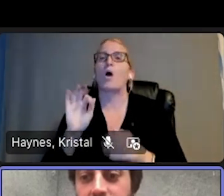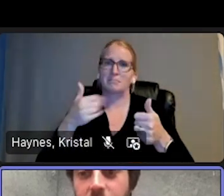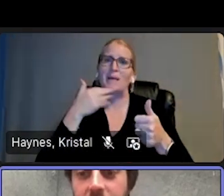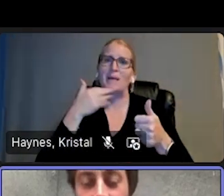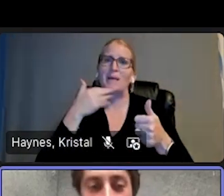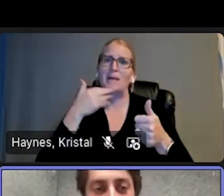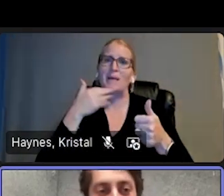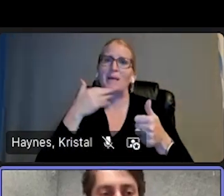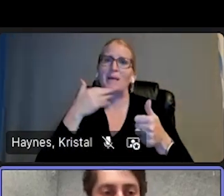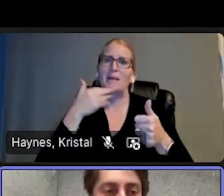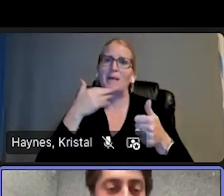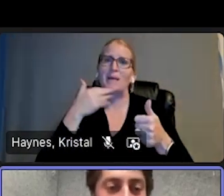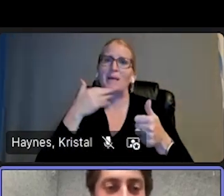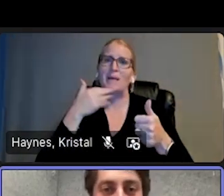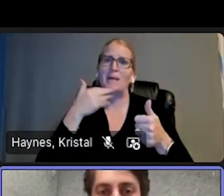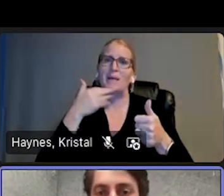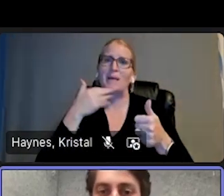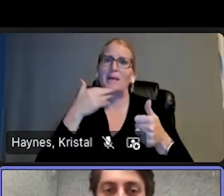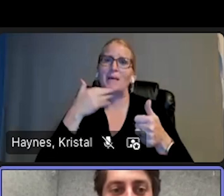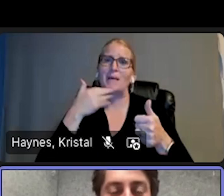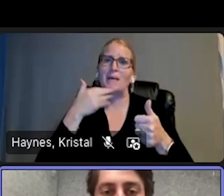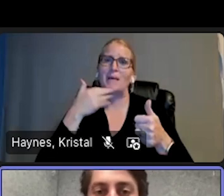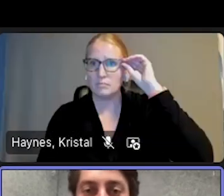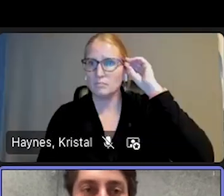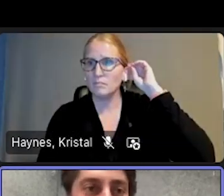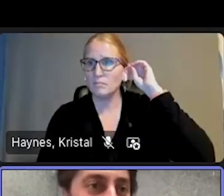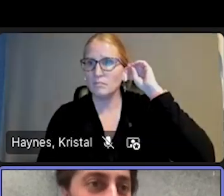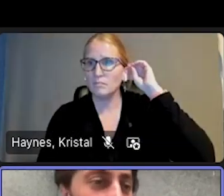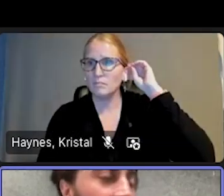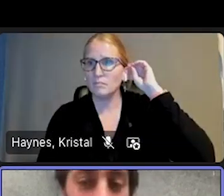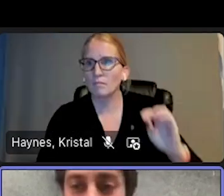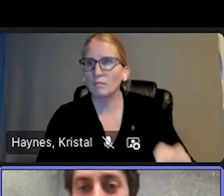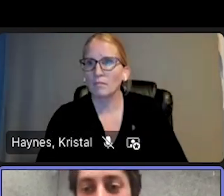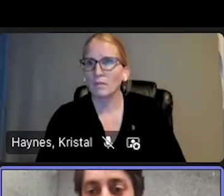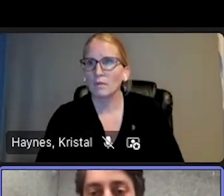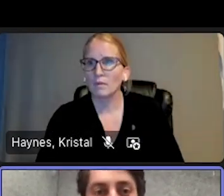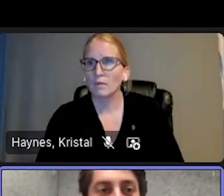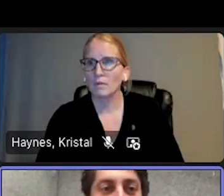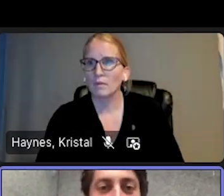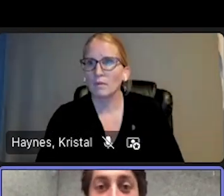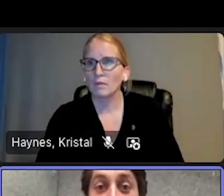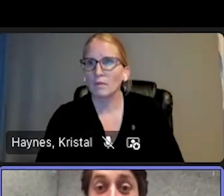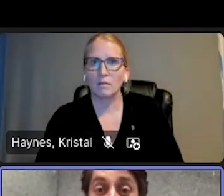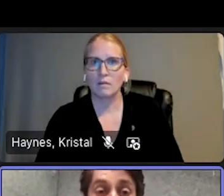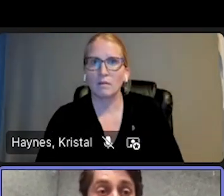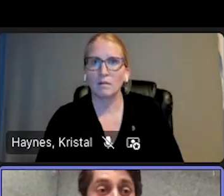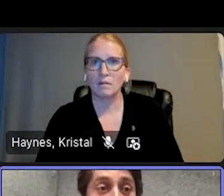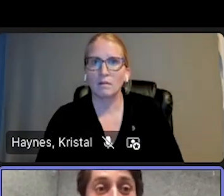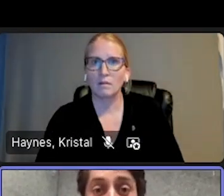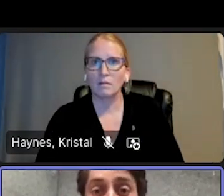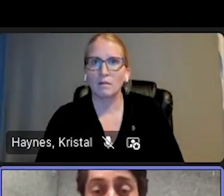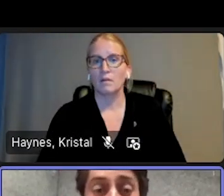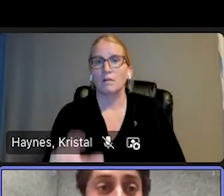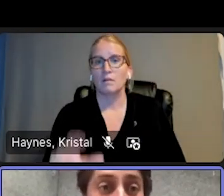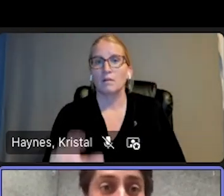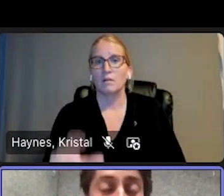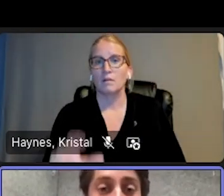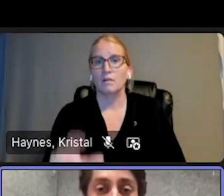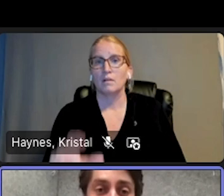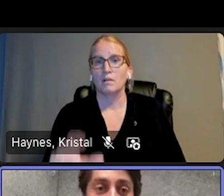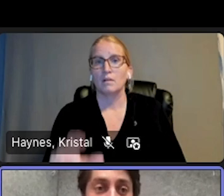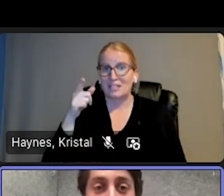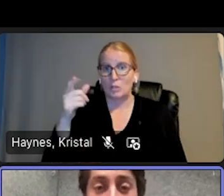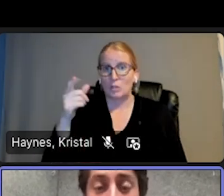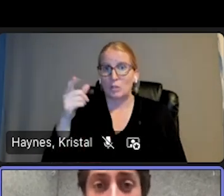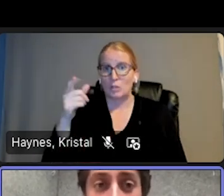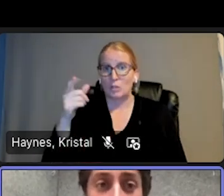you can wave your hands if you need me to stop or backtrack. Thank you, everyone, for attending and viewing this. My name is Alex